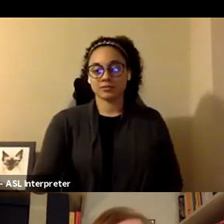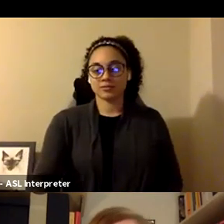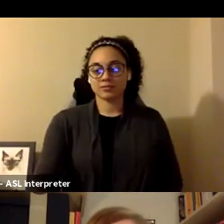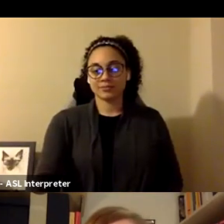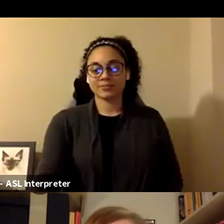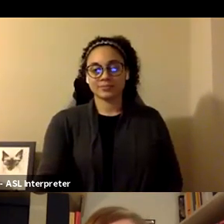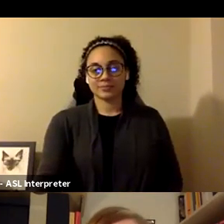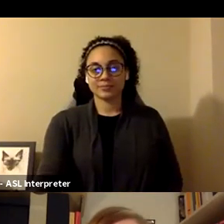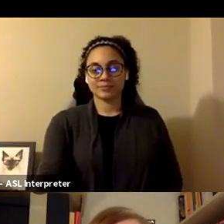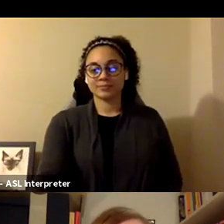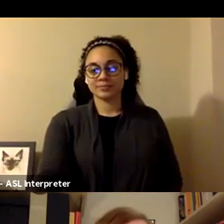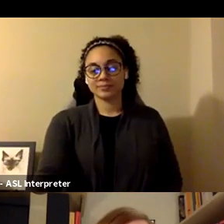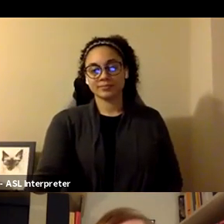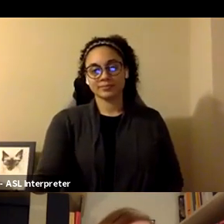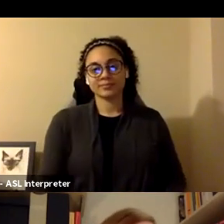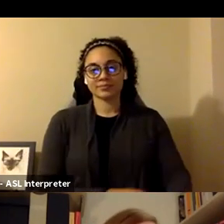Mhm.